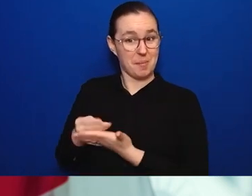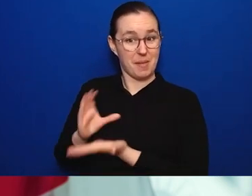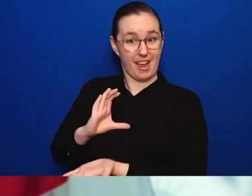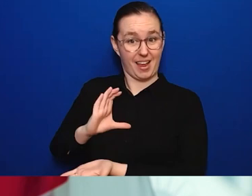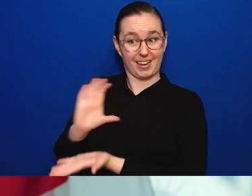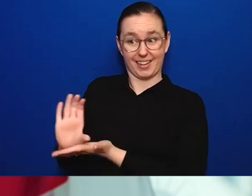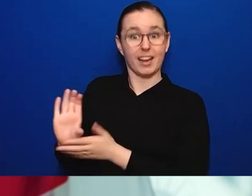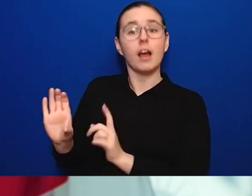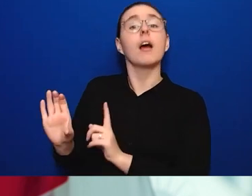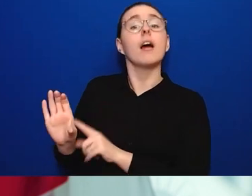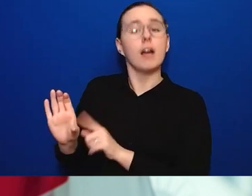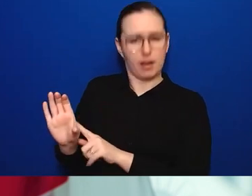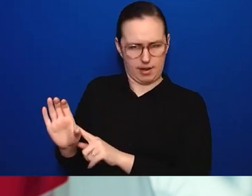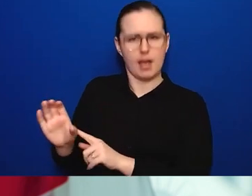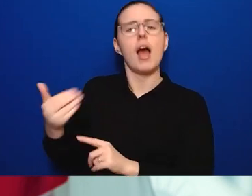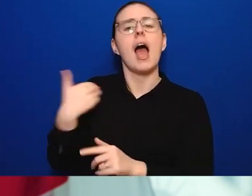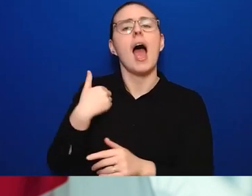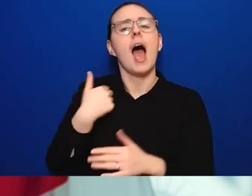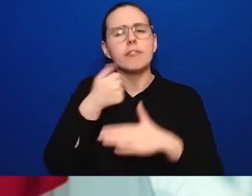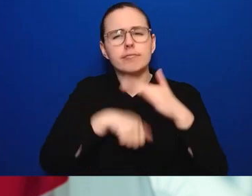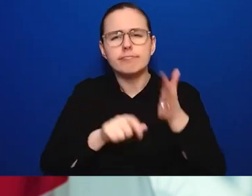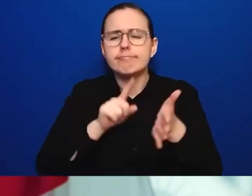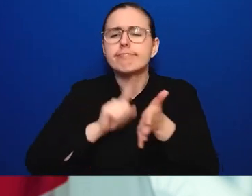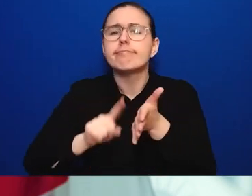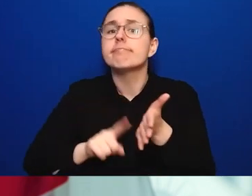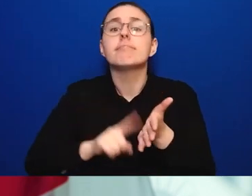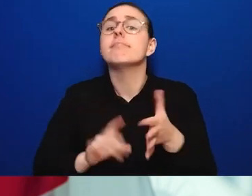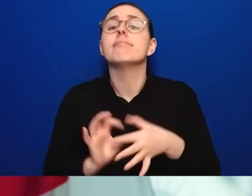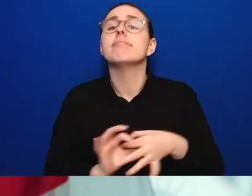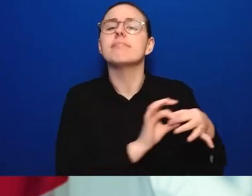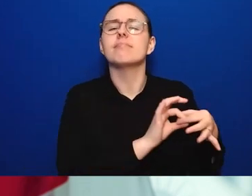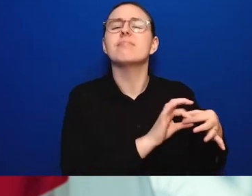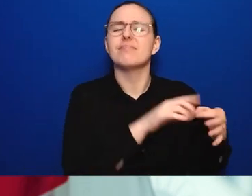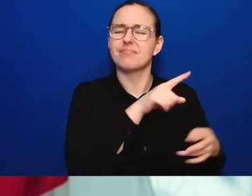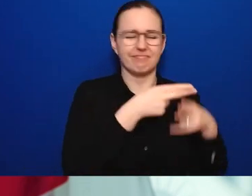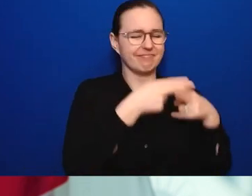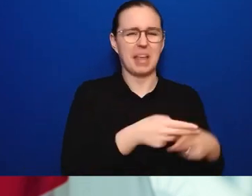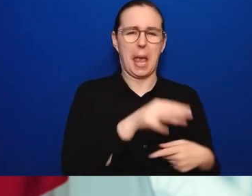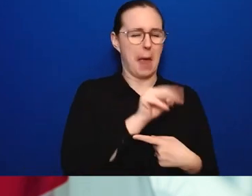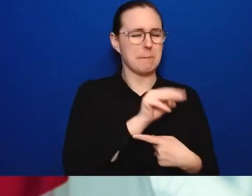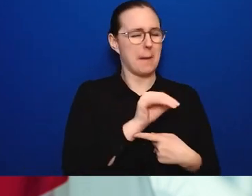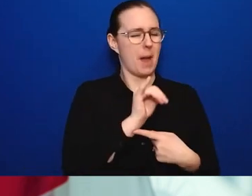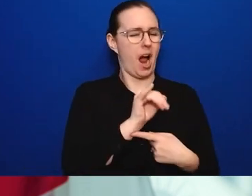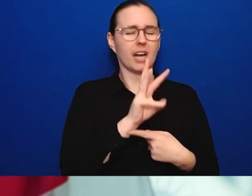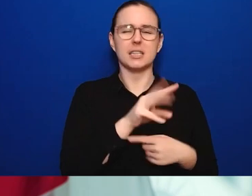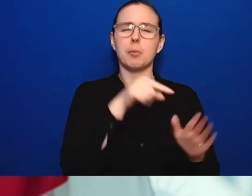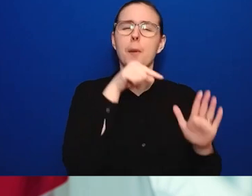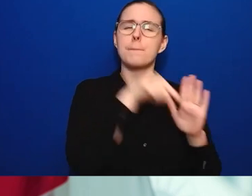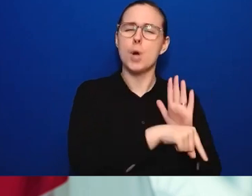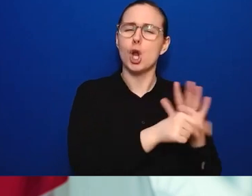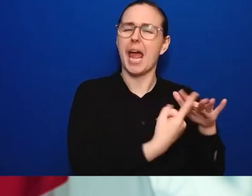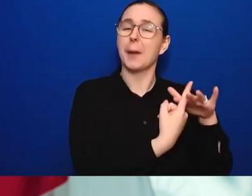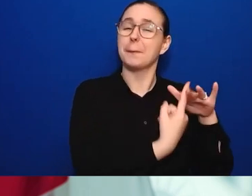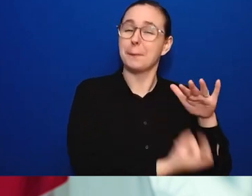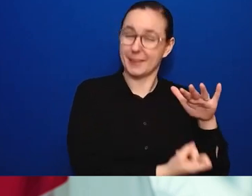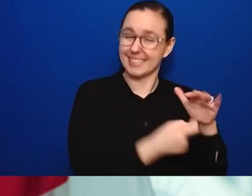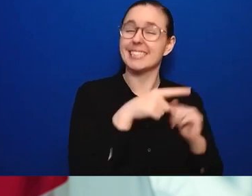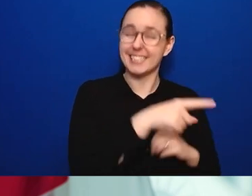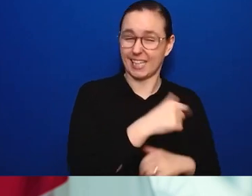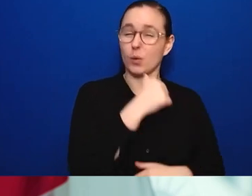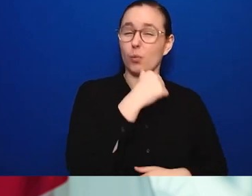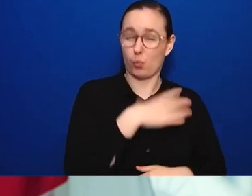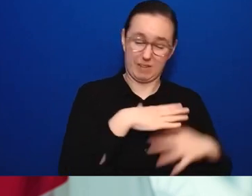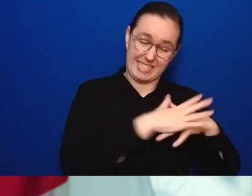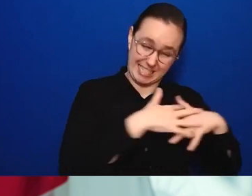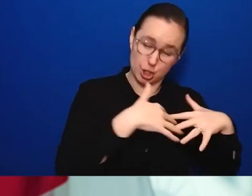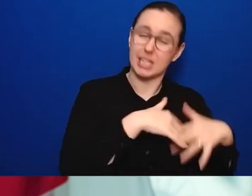and a milestone in our shared journey towards meaningful reconciliation and gender equality. The Community Fund is the initial